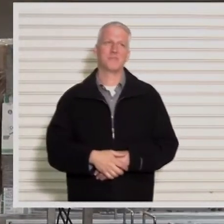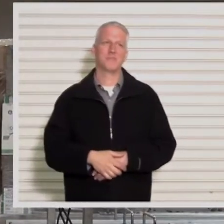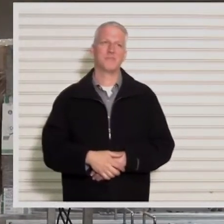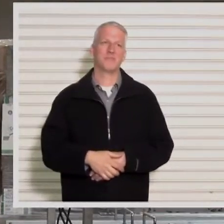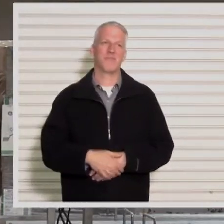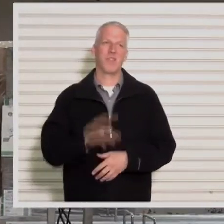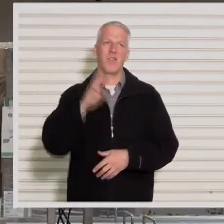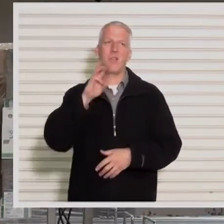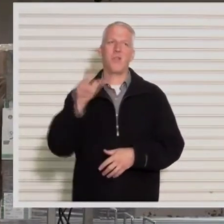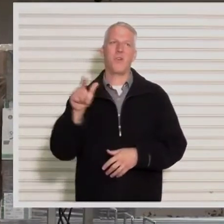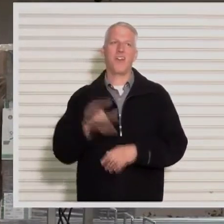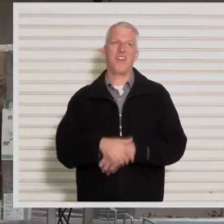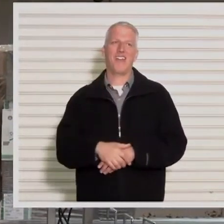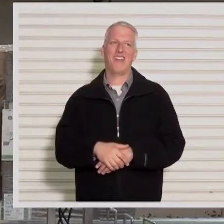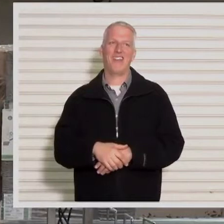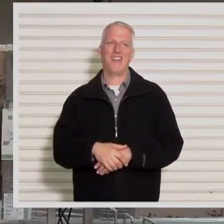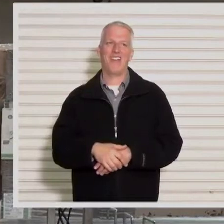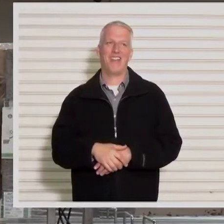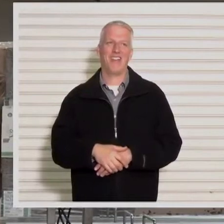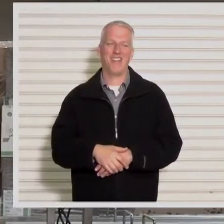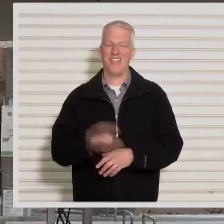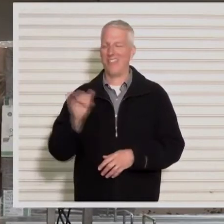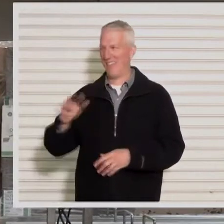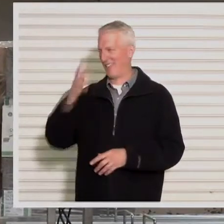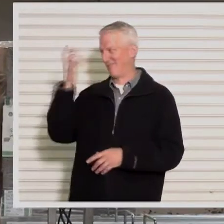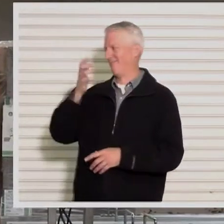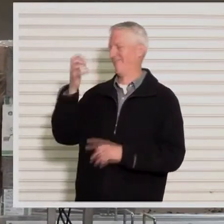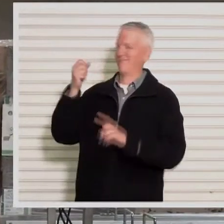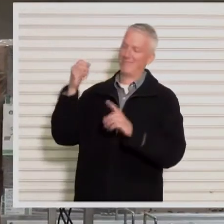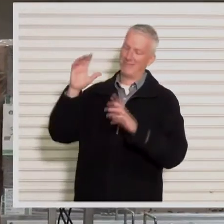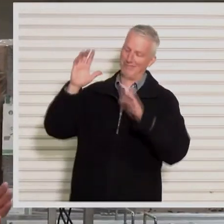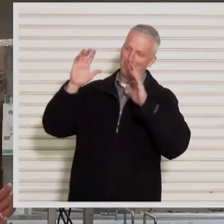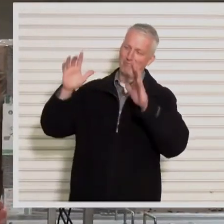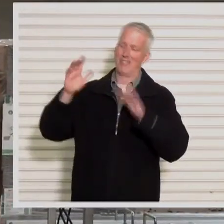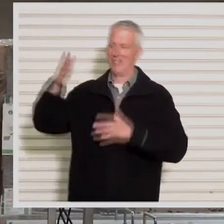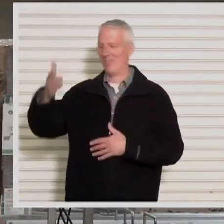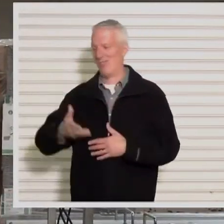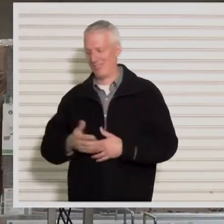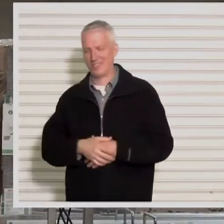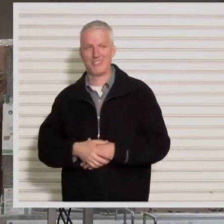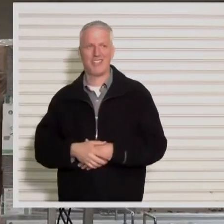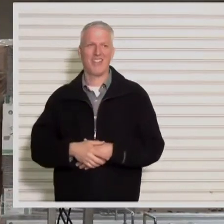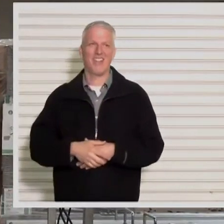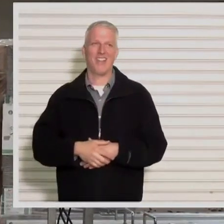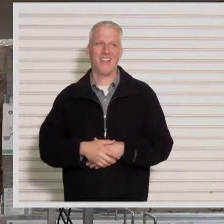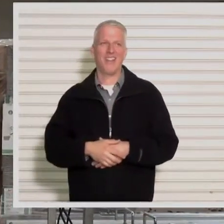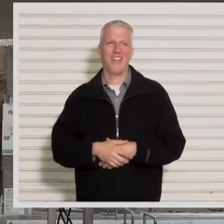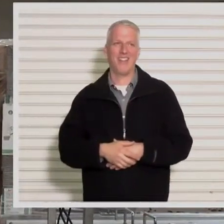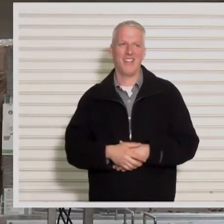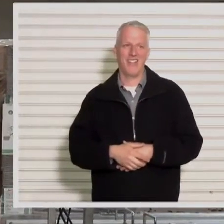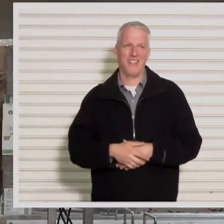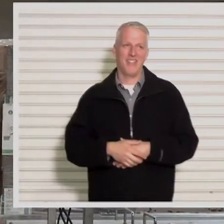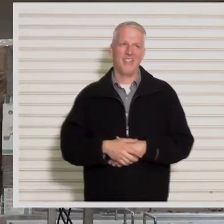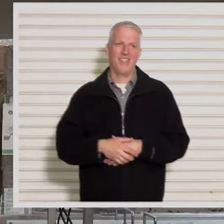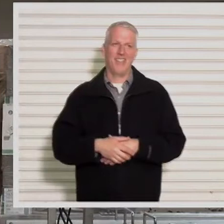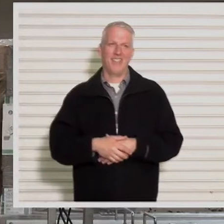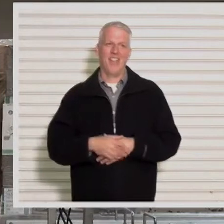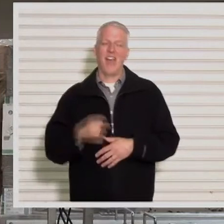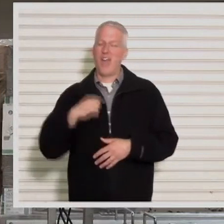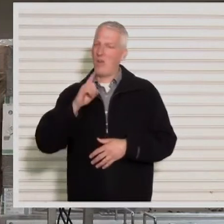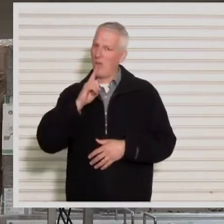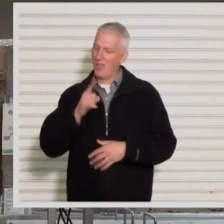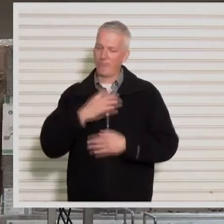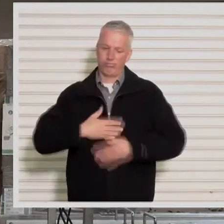Well, a hell of an introduction. And remarkable comments from each and every speaker,